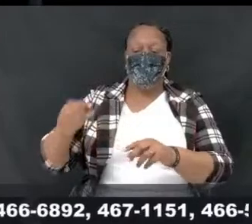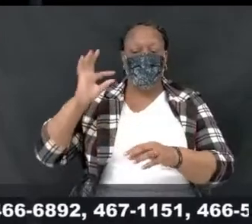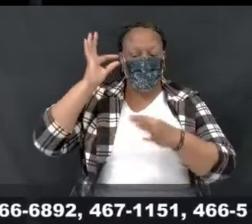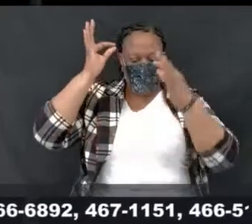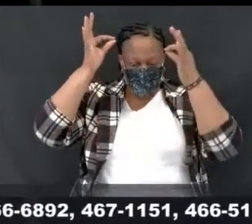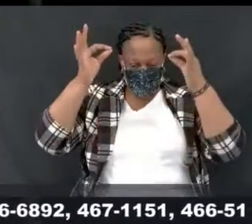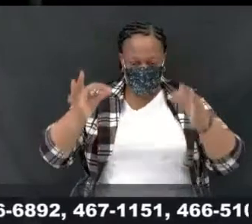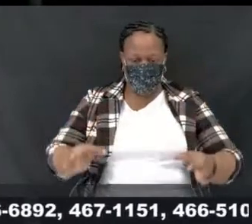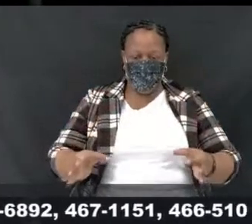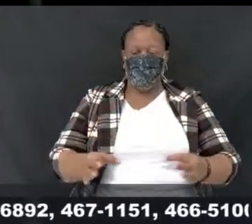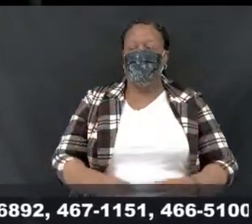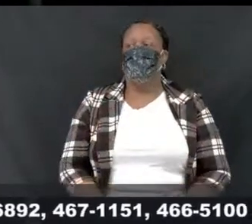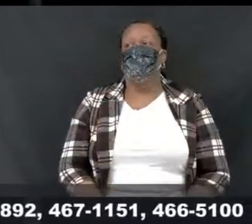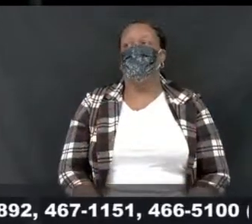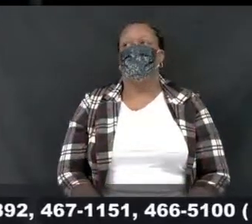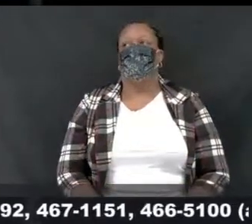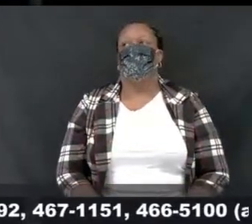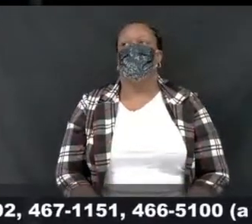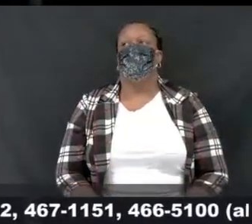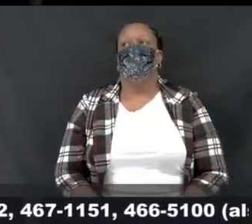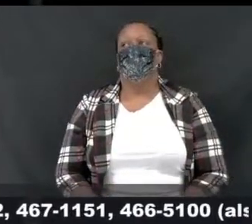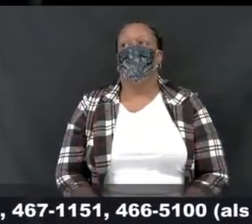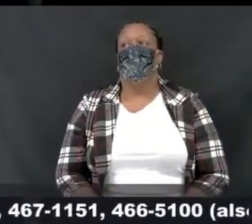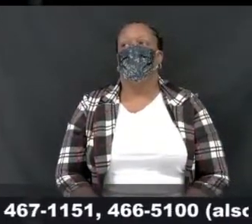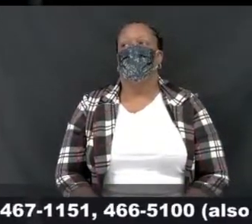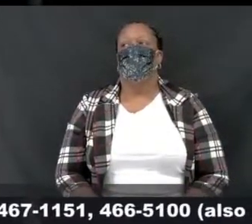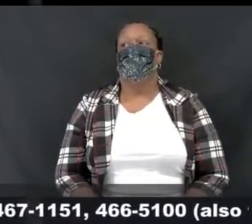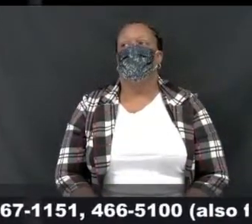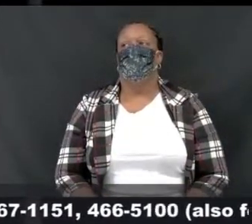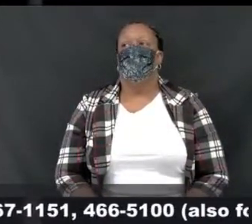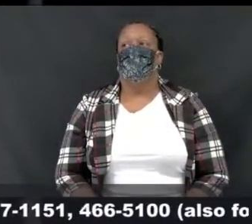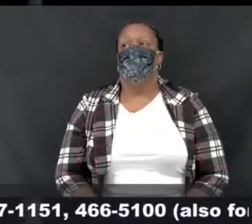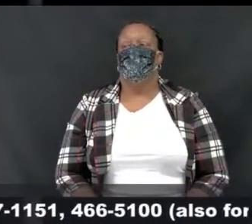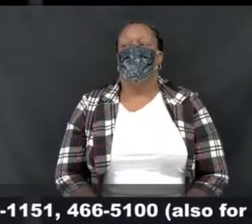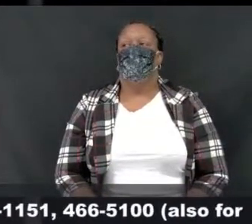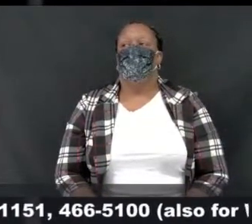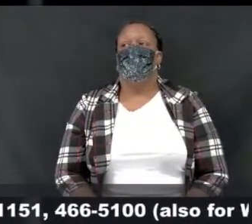your penalty or your crime.